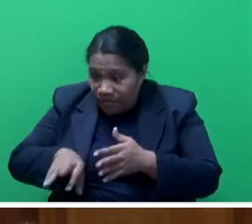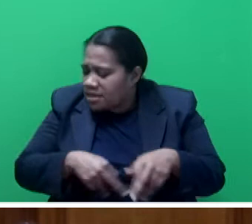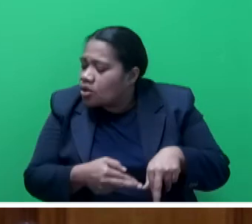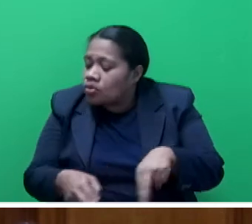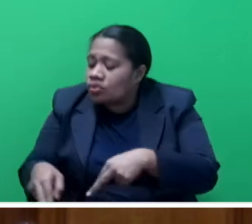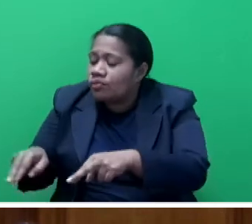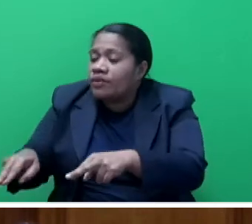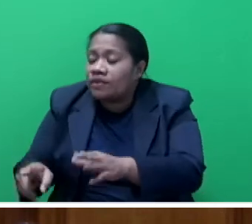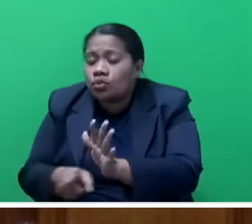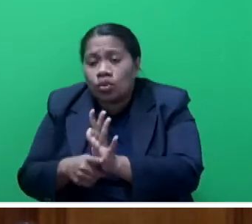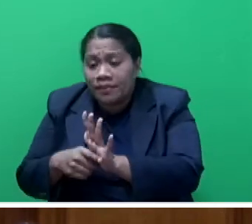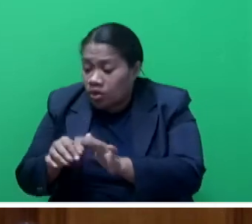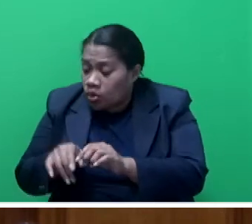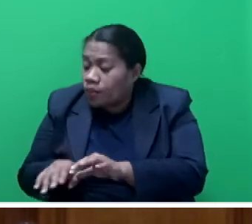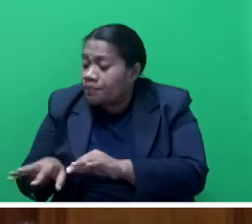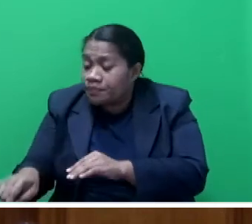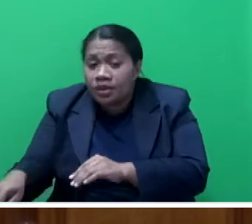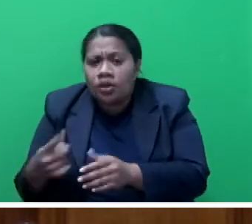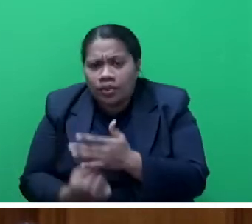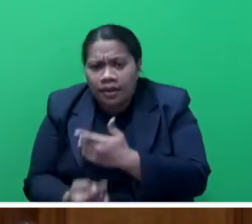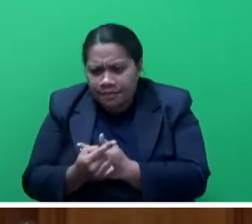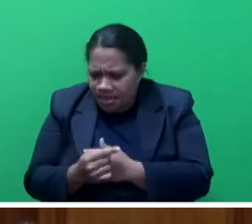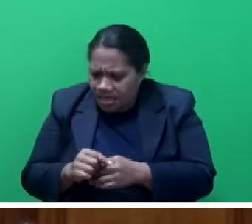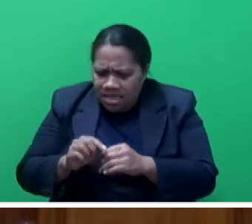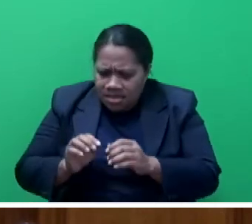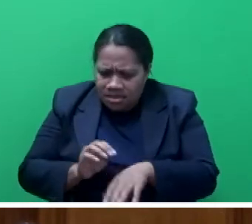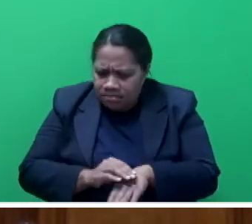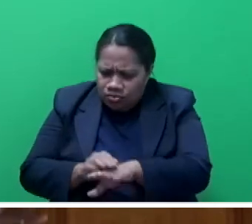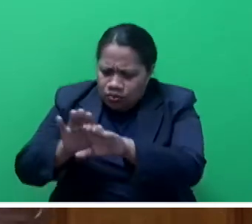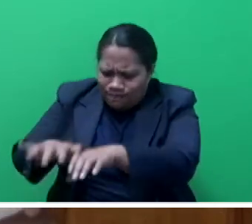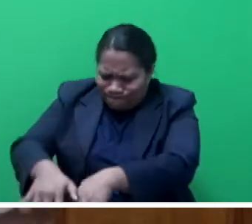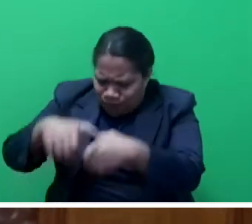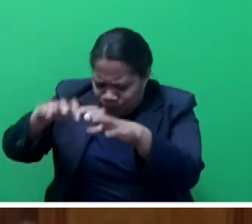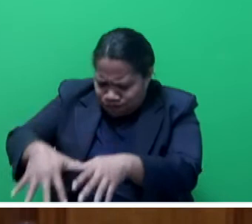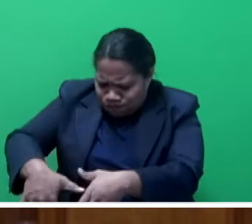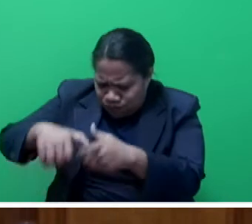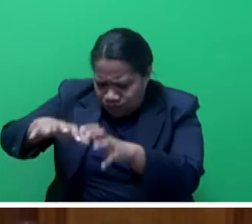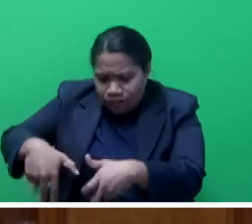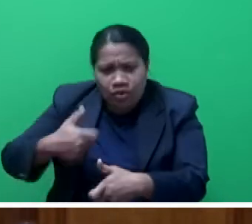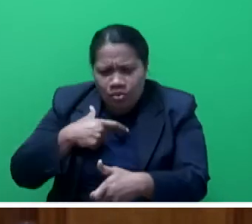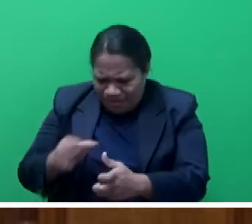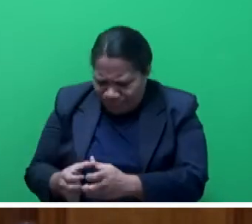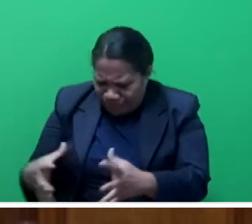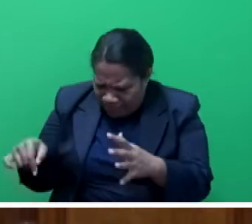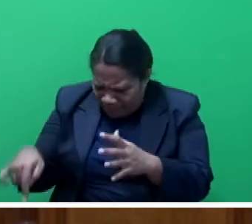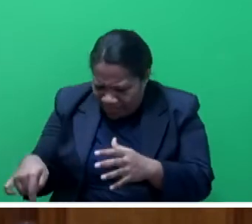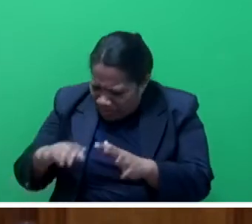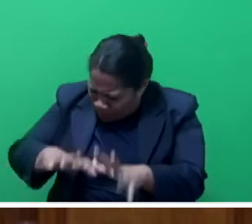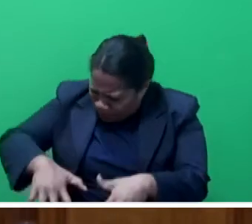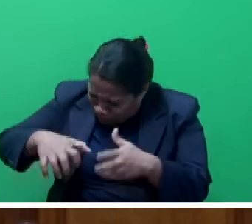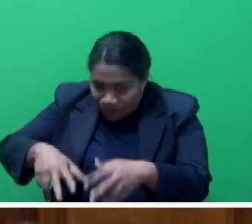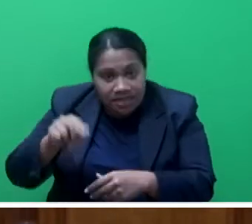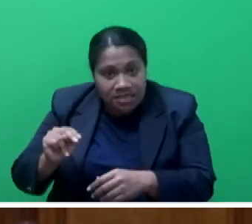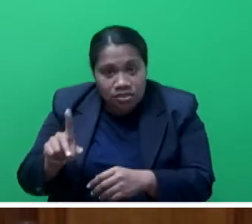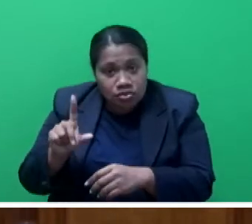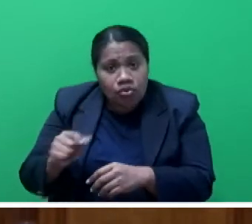Lomanikoro. They initially had to thought to get a digger to dig it out because it was a big excavation that they had to do. But because of the